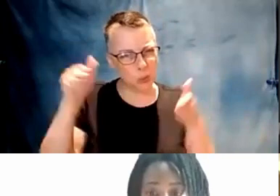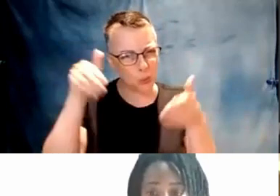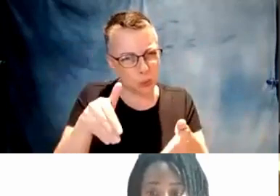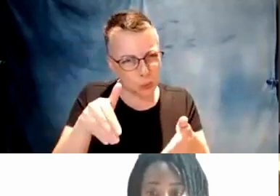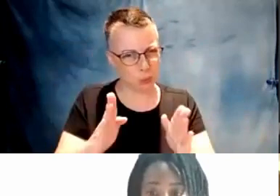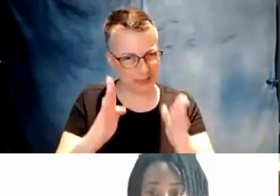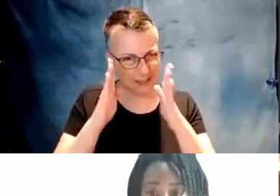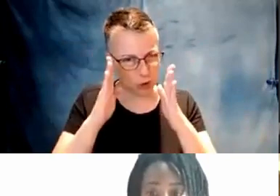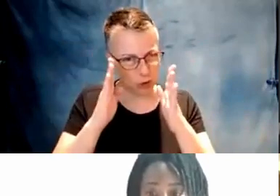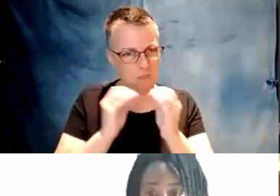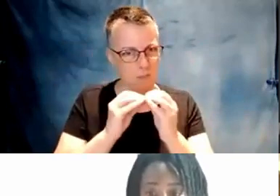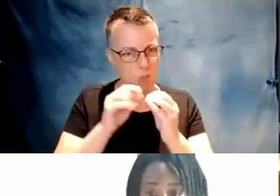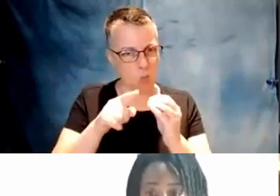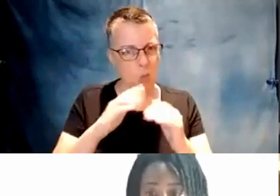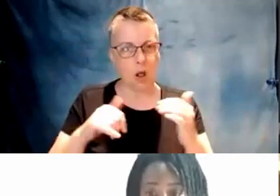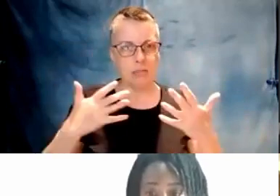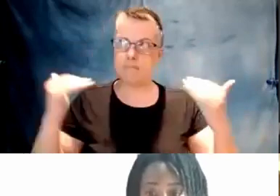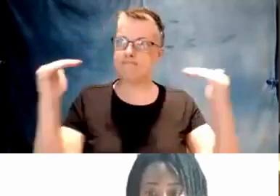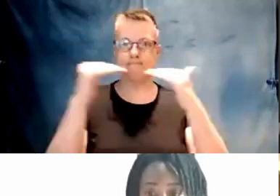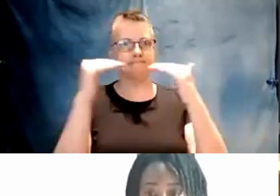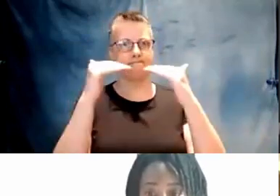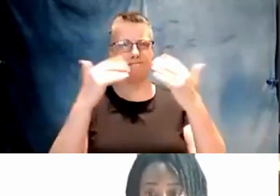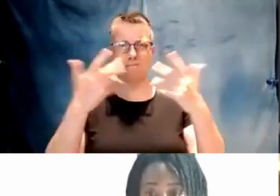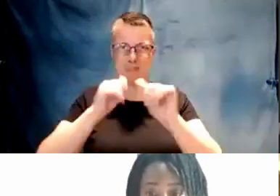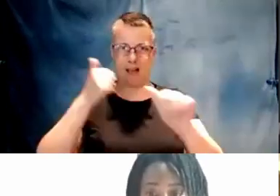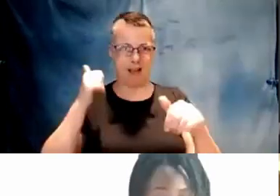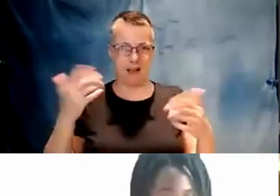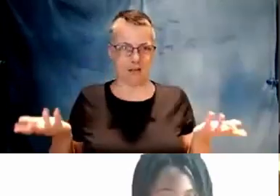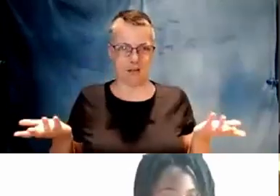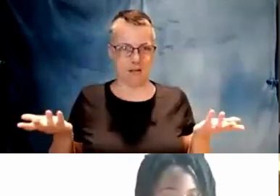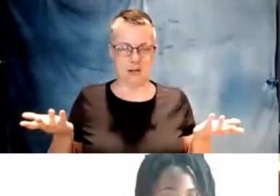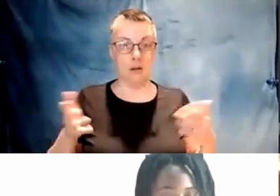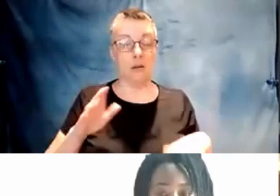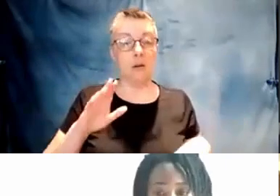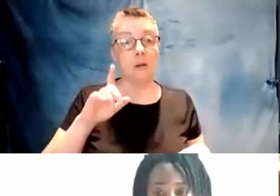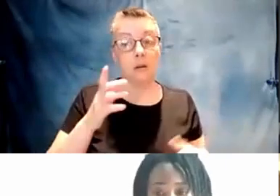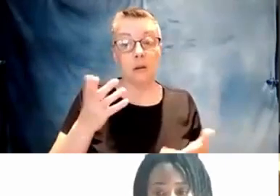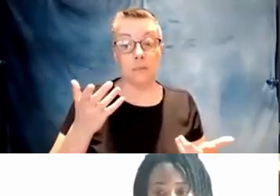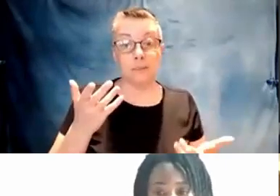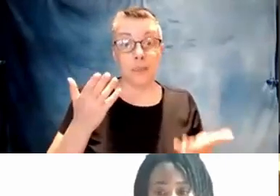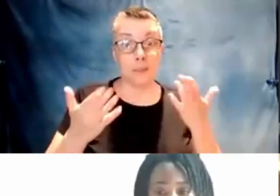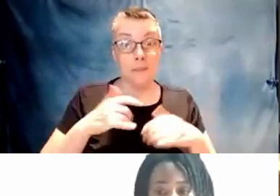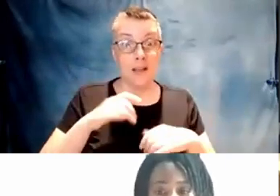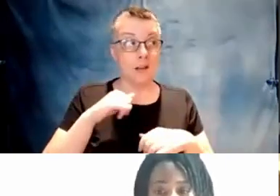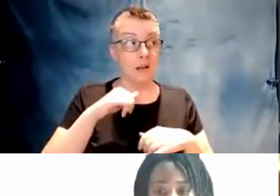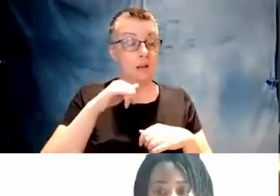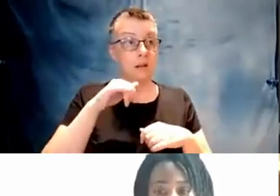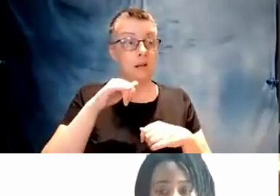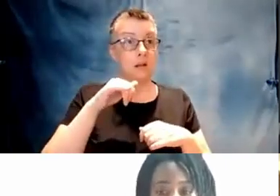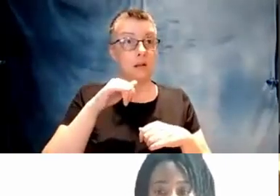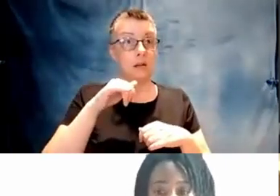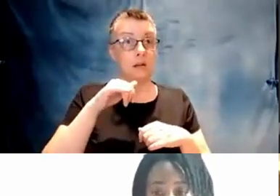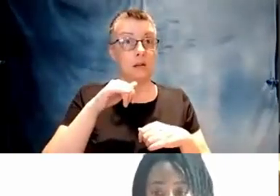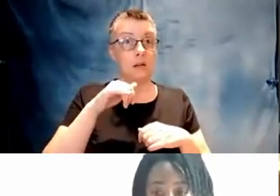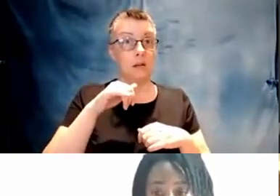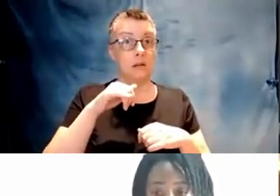be learning more to the other students because maybe the kids it like need